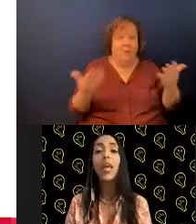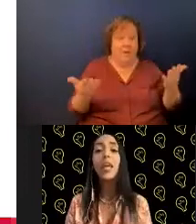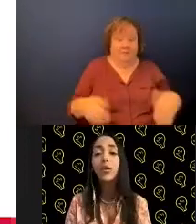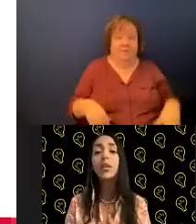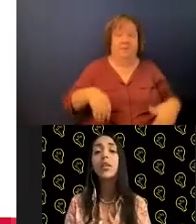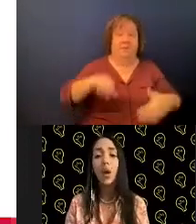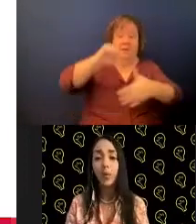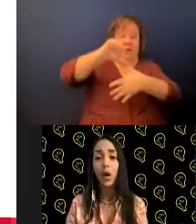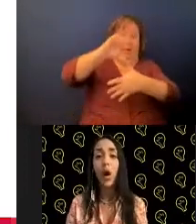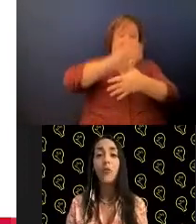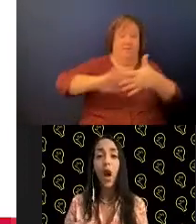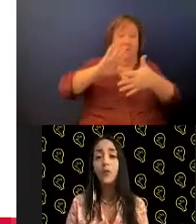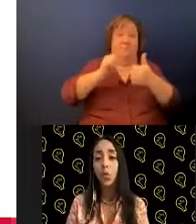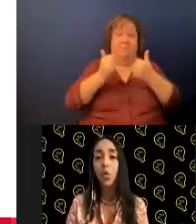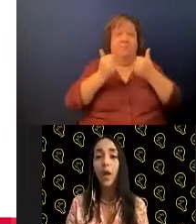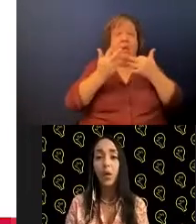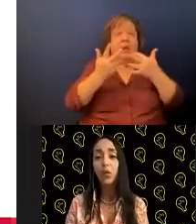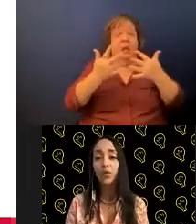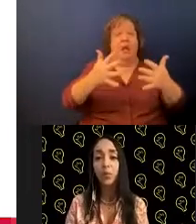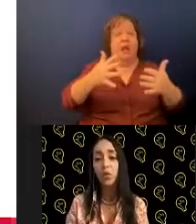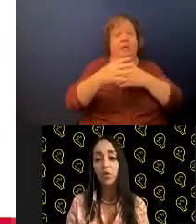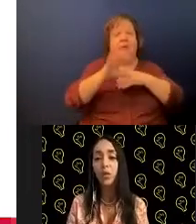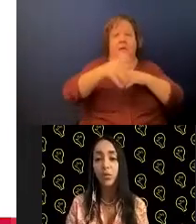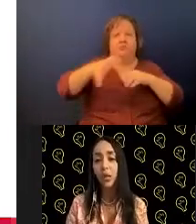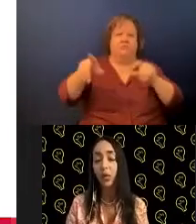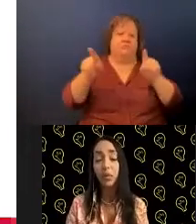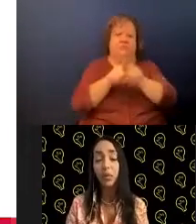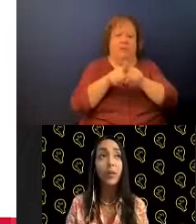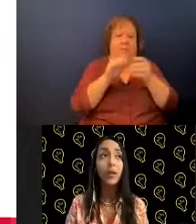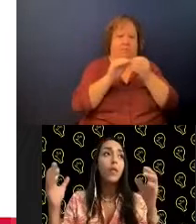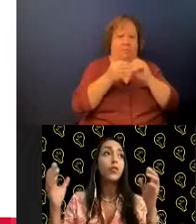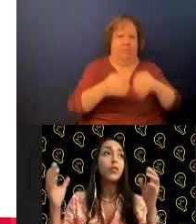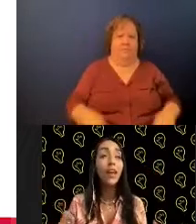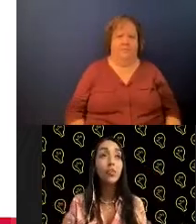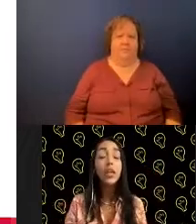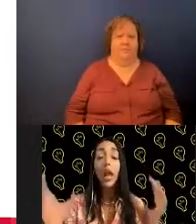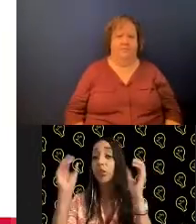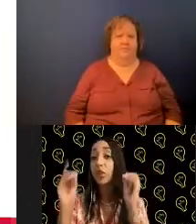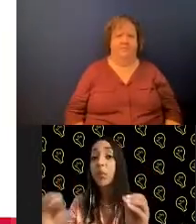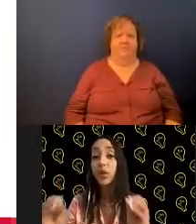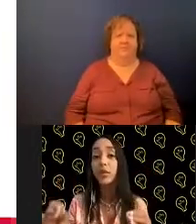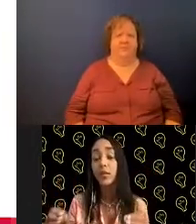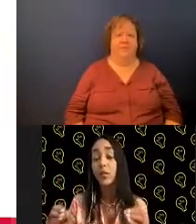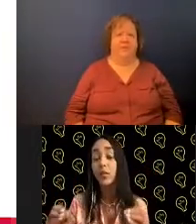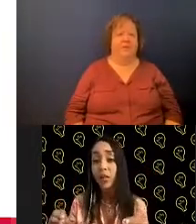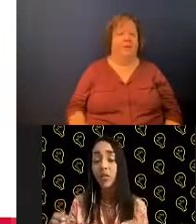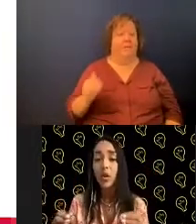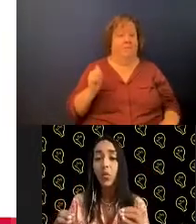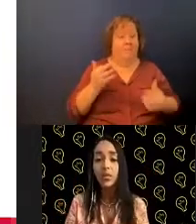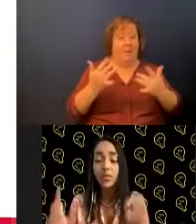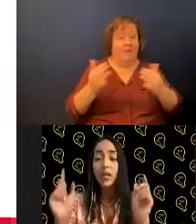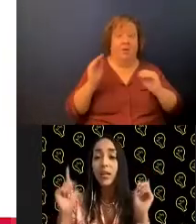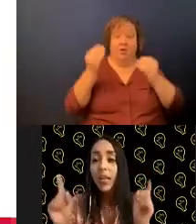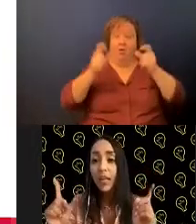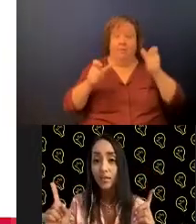one, increasing number of out of school and out of employment youth in the Dominican Republic. There's actually a term for this in Spanish,